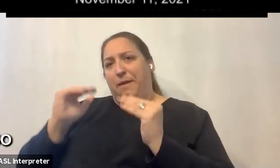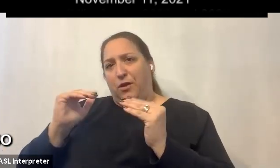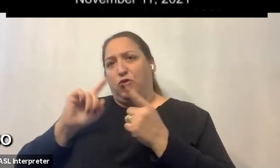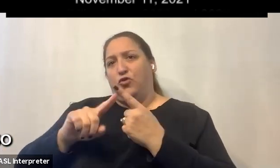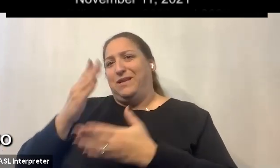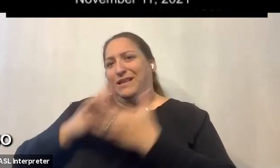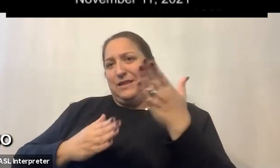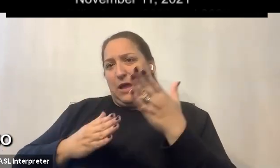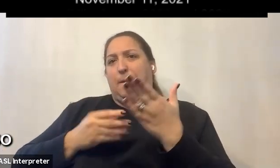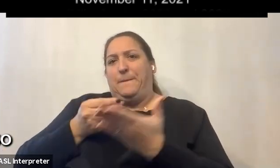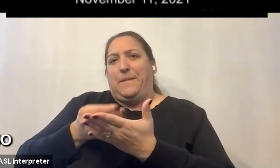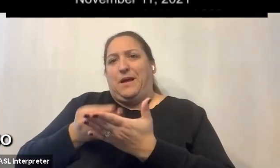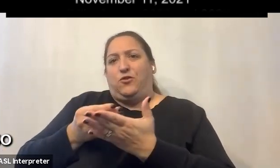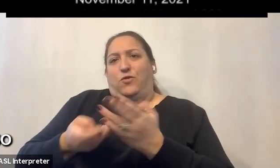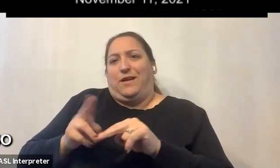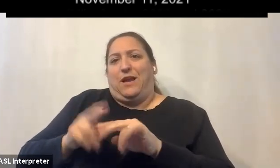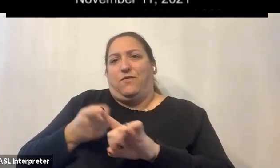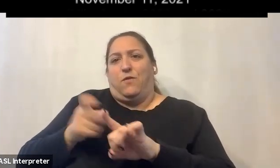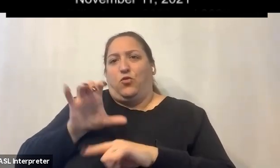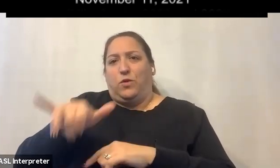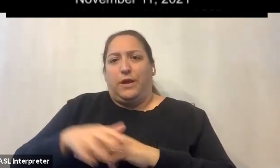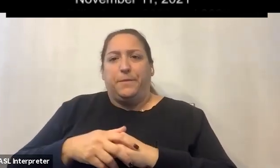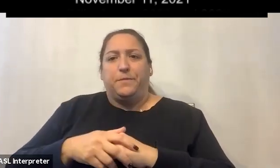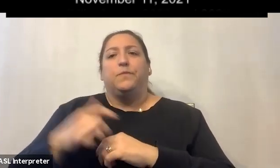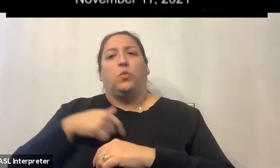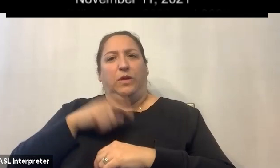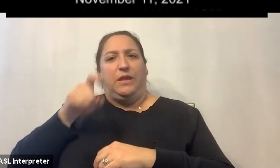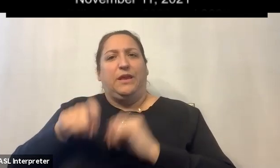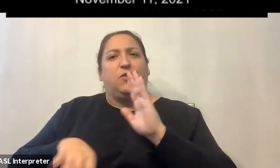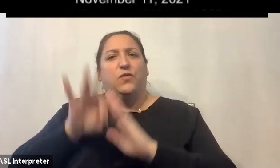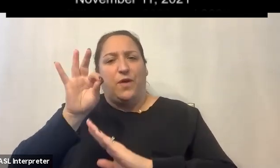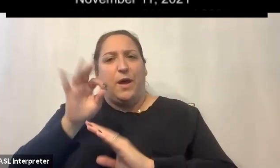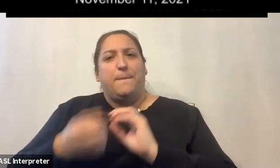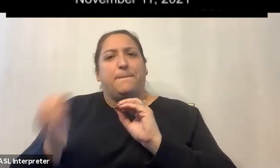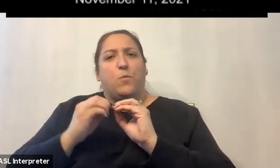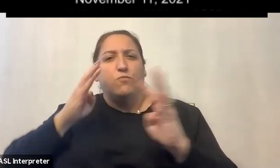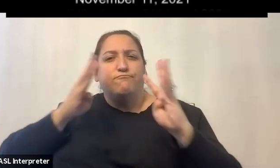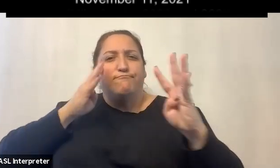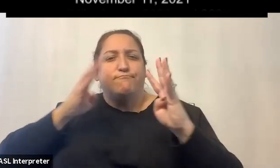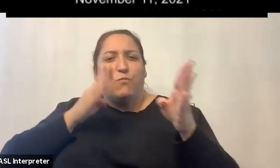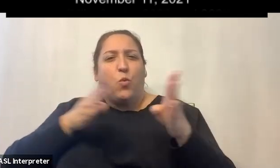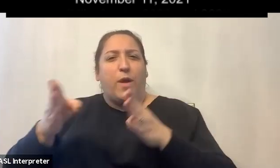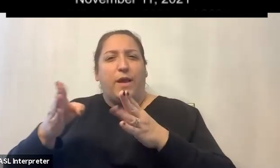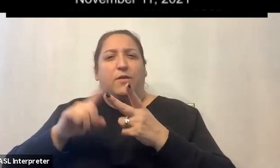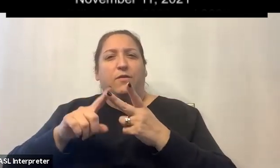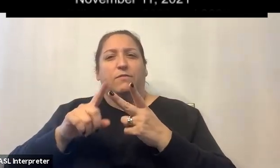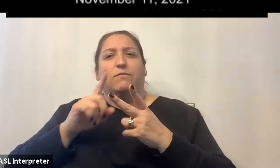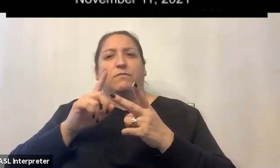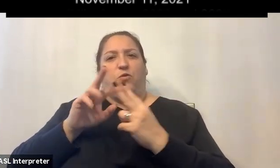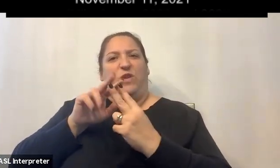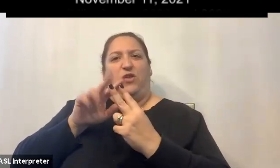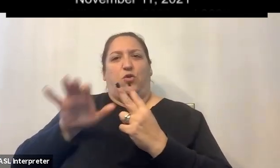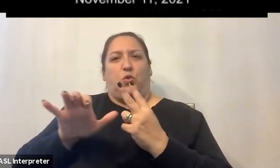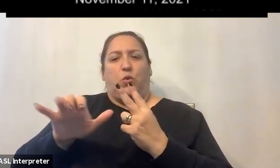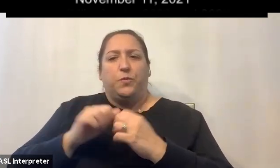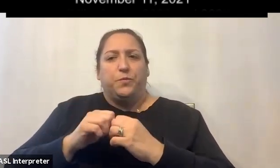some monetary gain from doing so. And we need to find more creative ways of doing either.